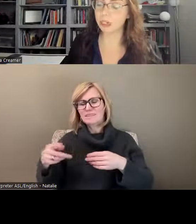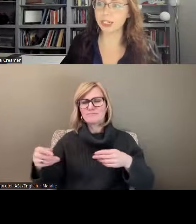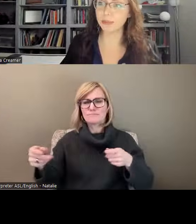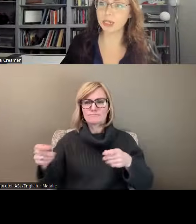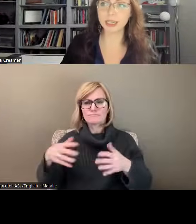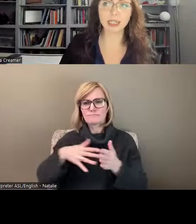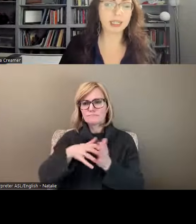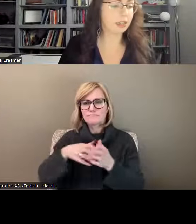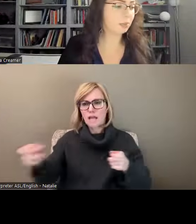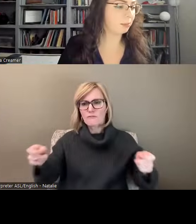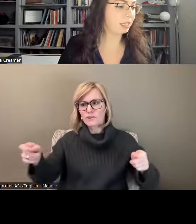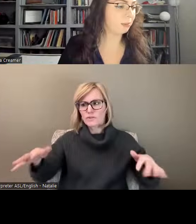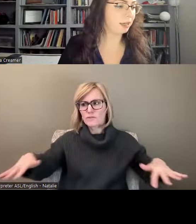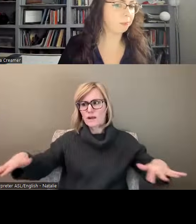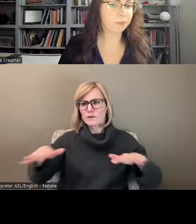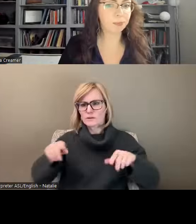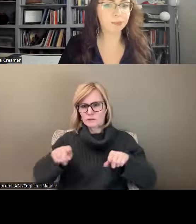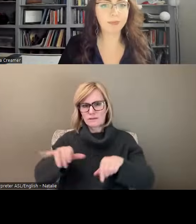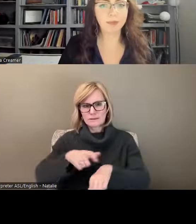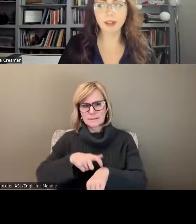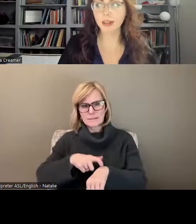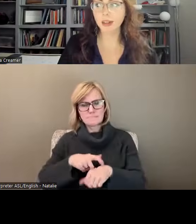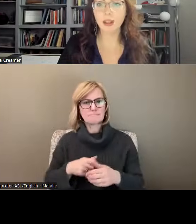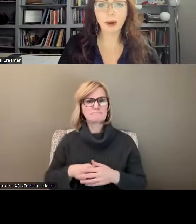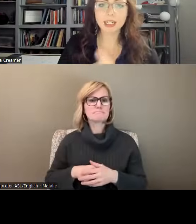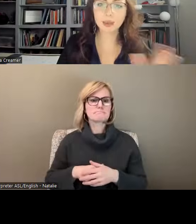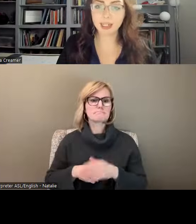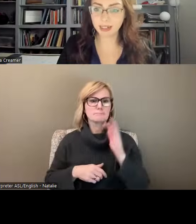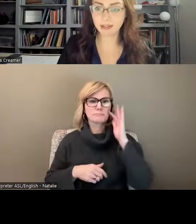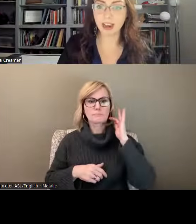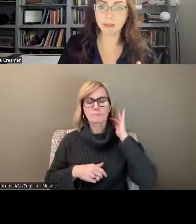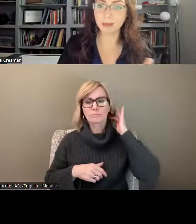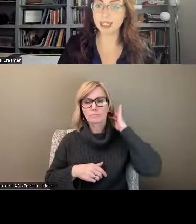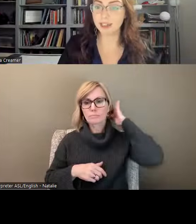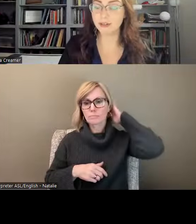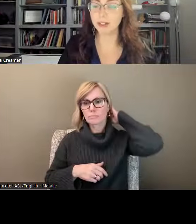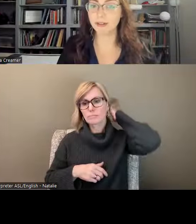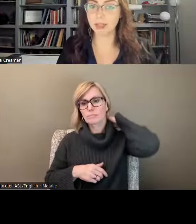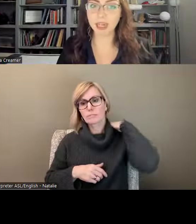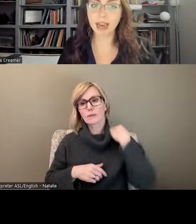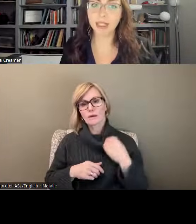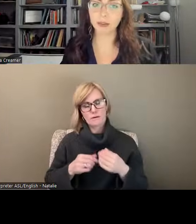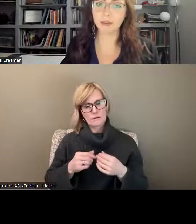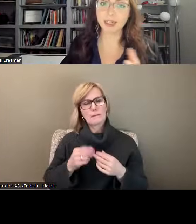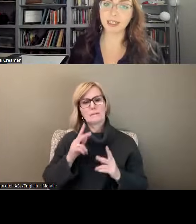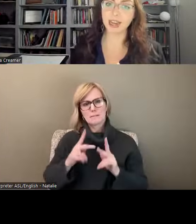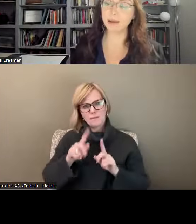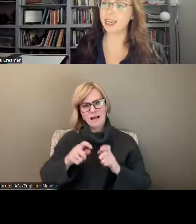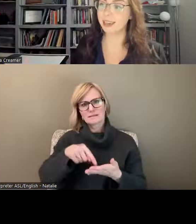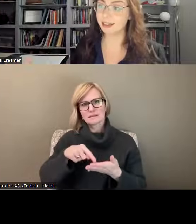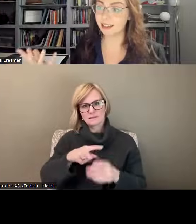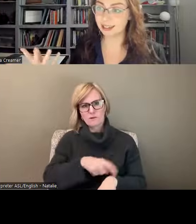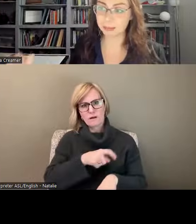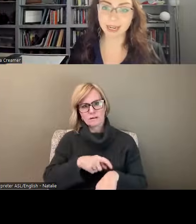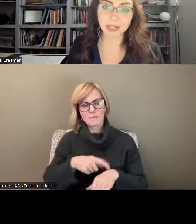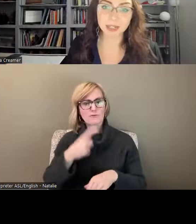these previous periods in Mesopotamia? While these questions have been present in the field for some time, it's only recently that we've